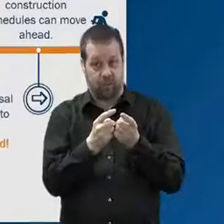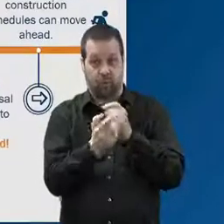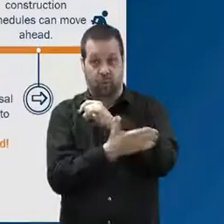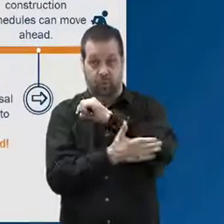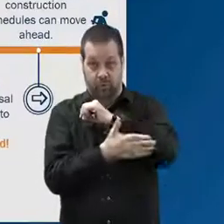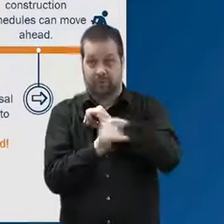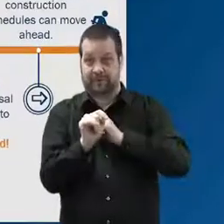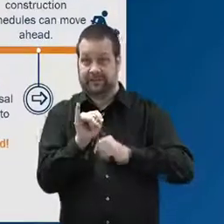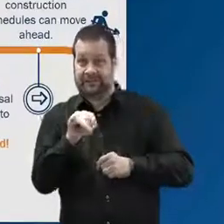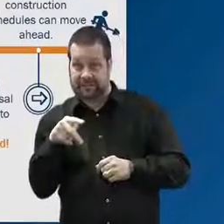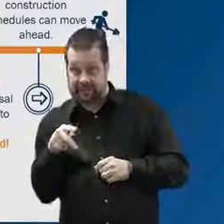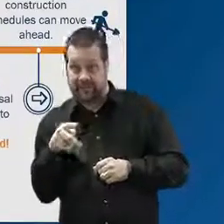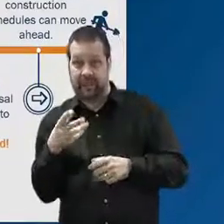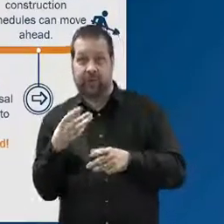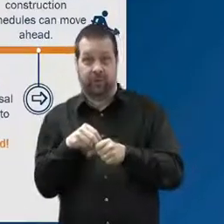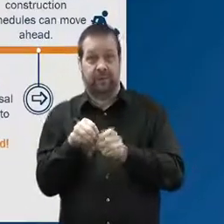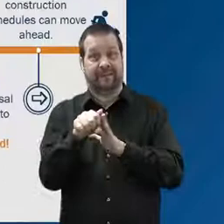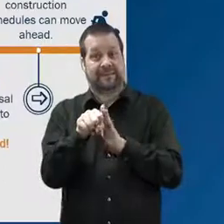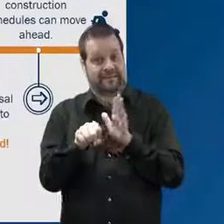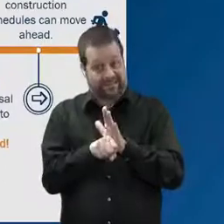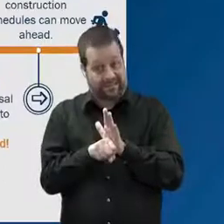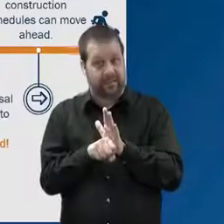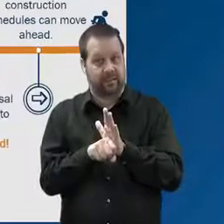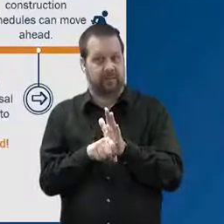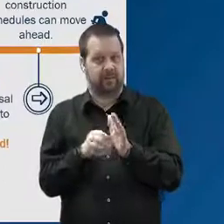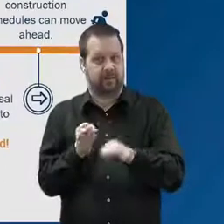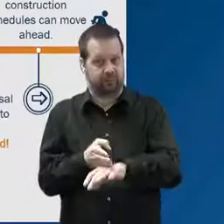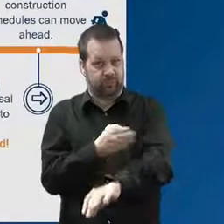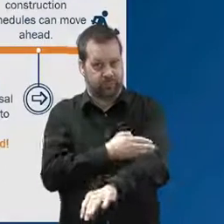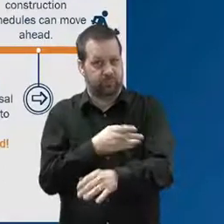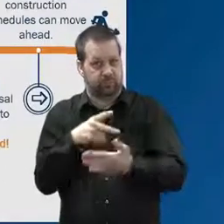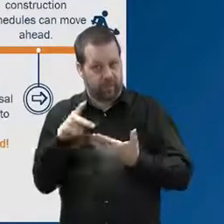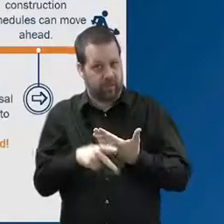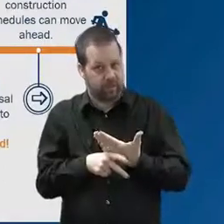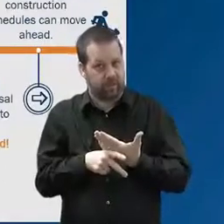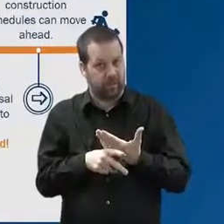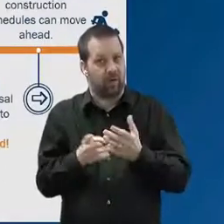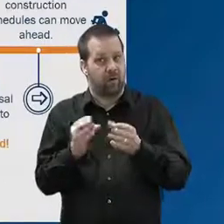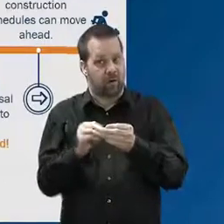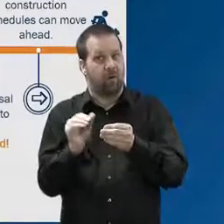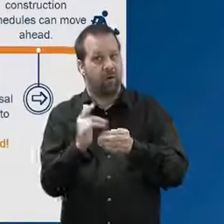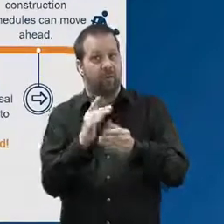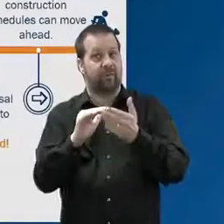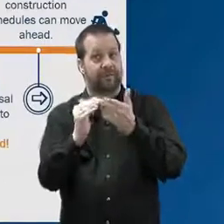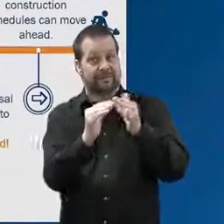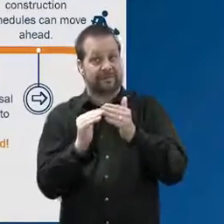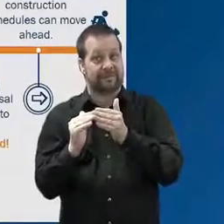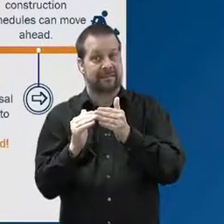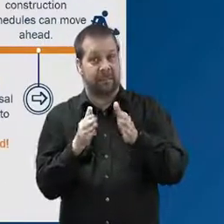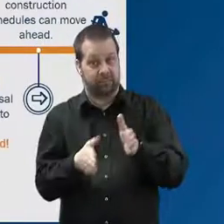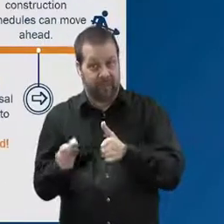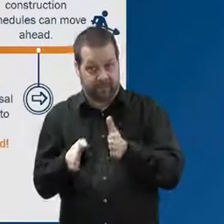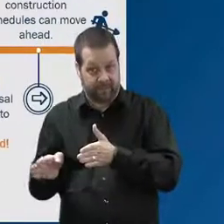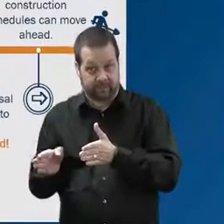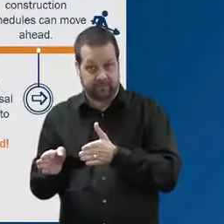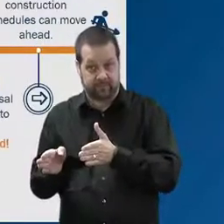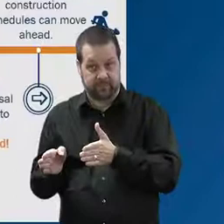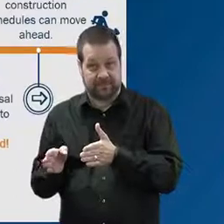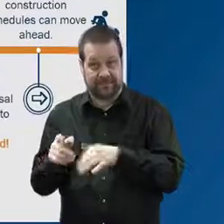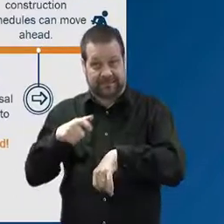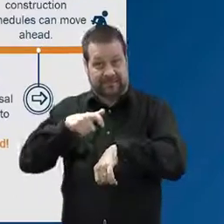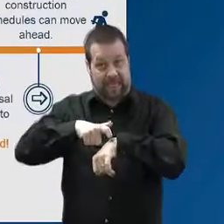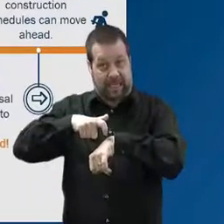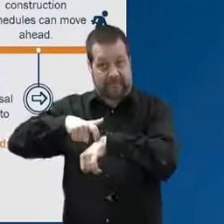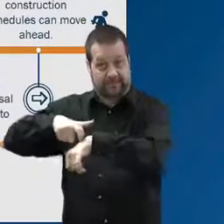transportation improvement programs from all the Texas metropolitan planning organizations. The timeline above shows where in the rural